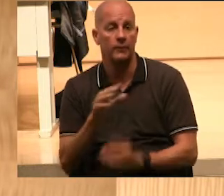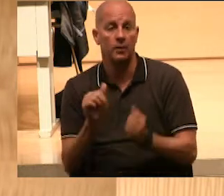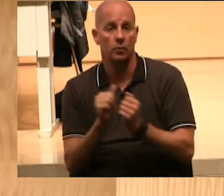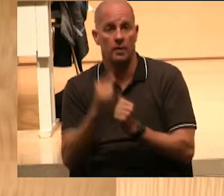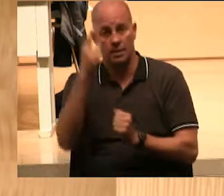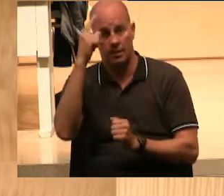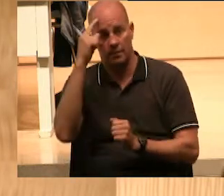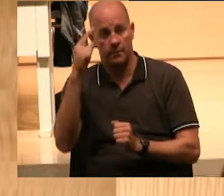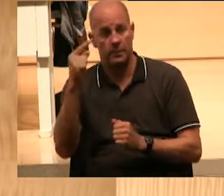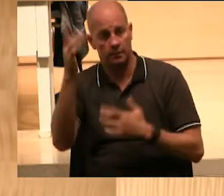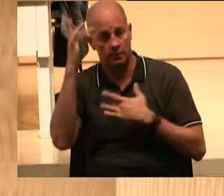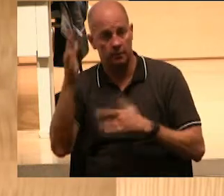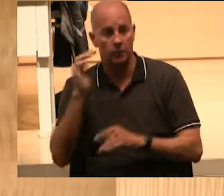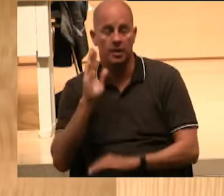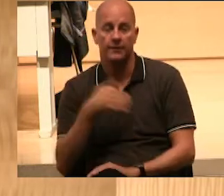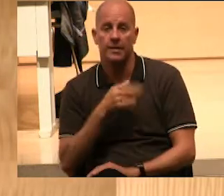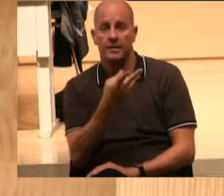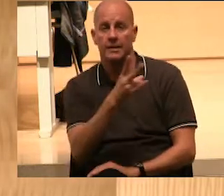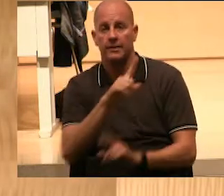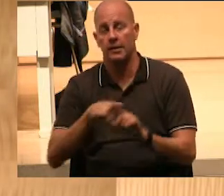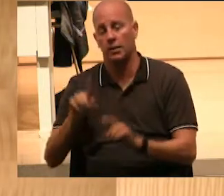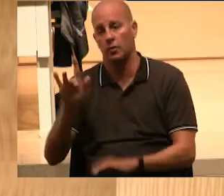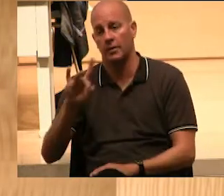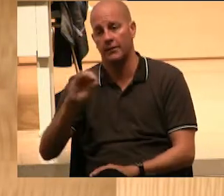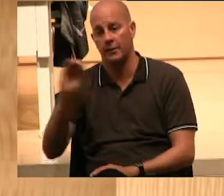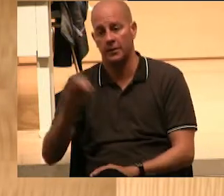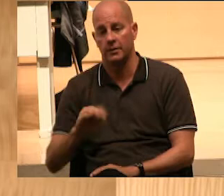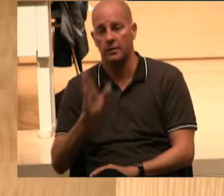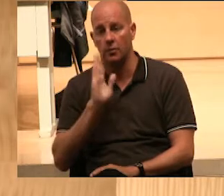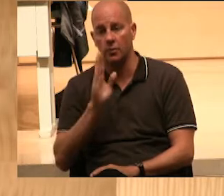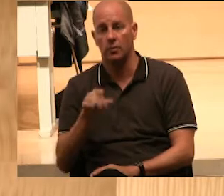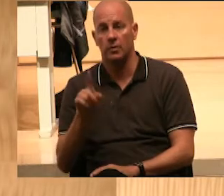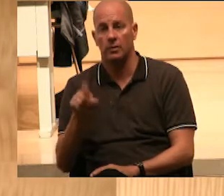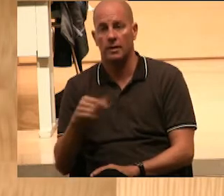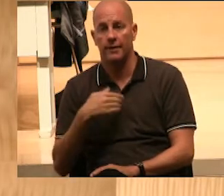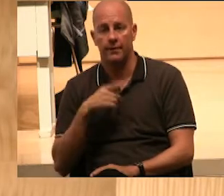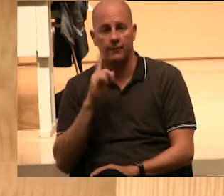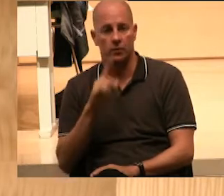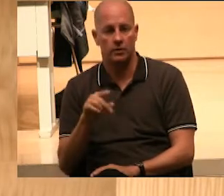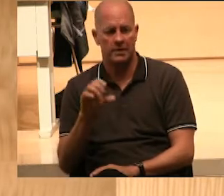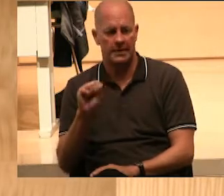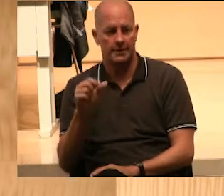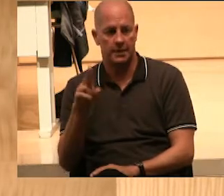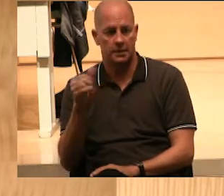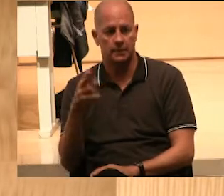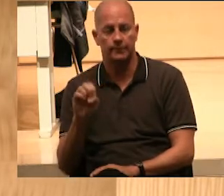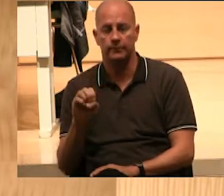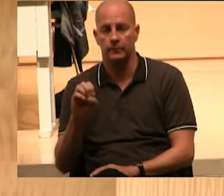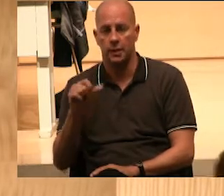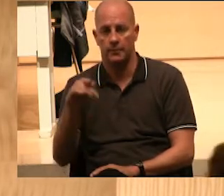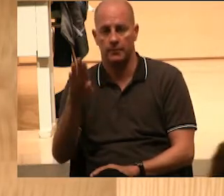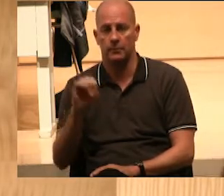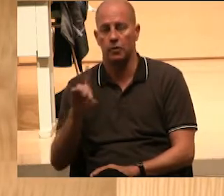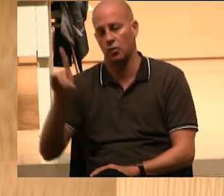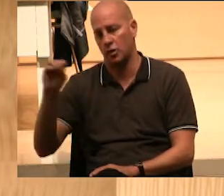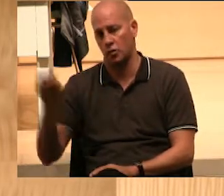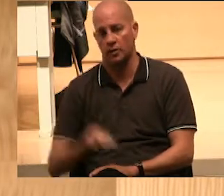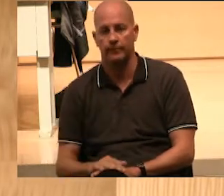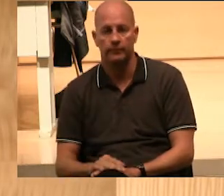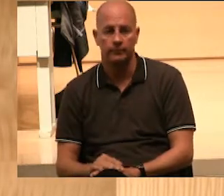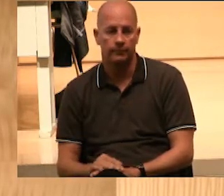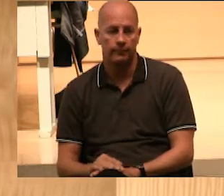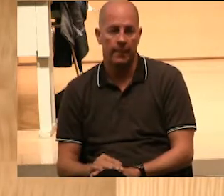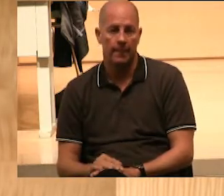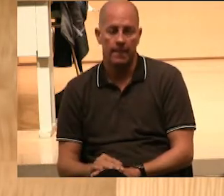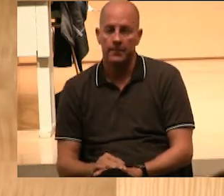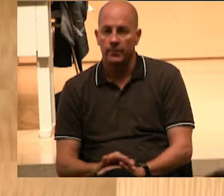up to 17.5% will meet criteria for a substance use disorder. And that number the percentage goes up for a serious